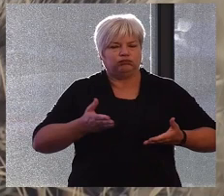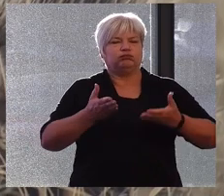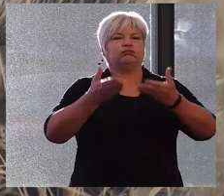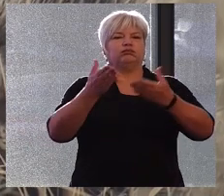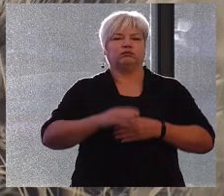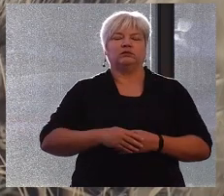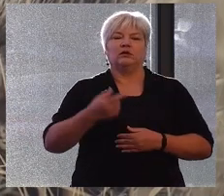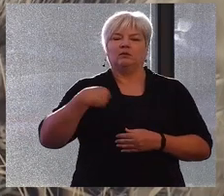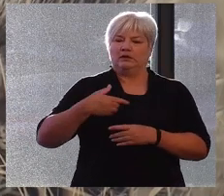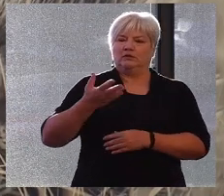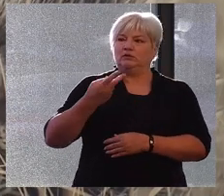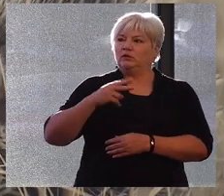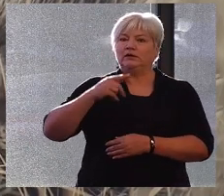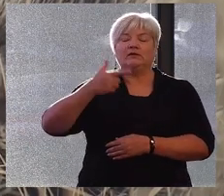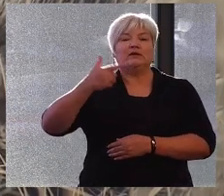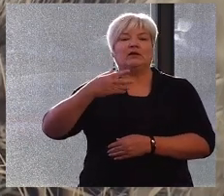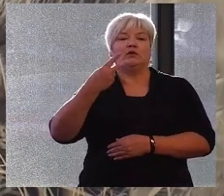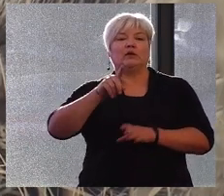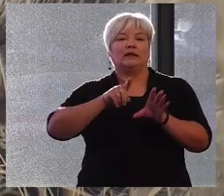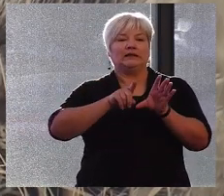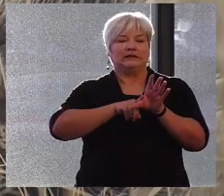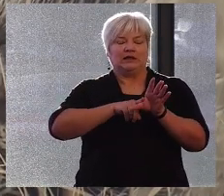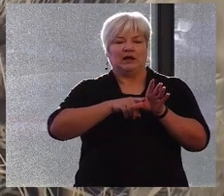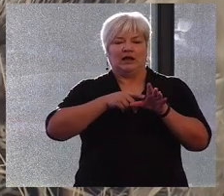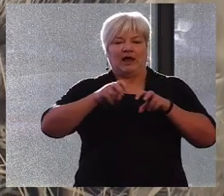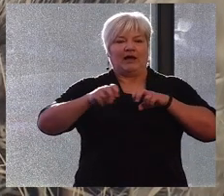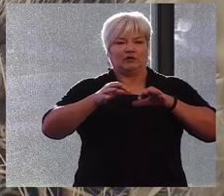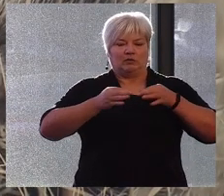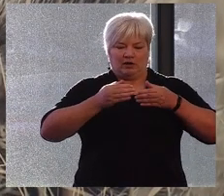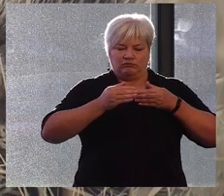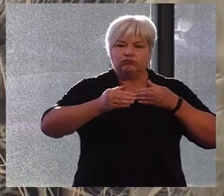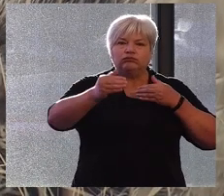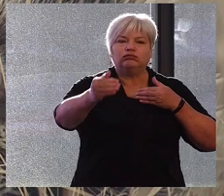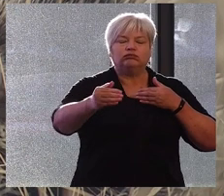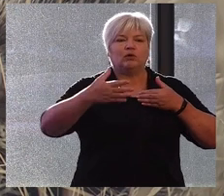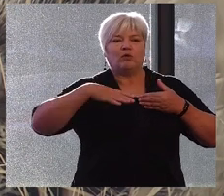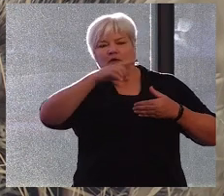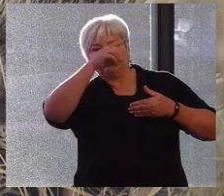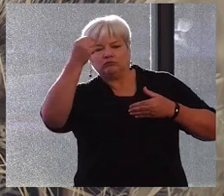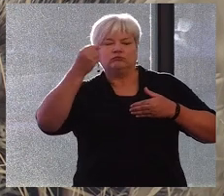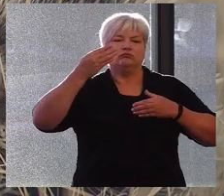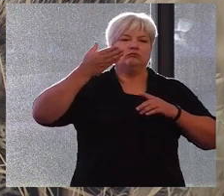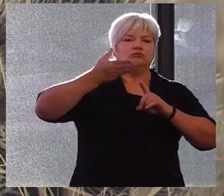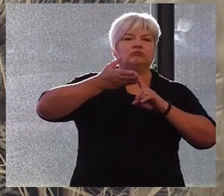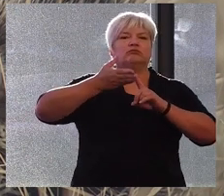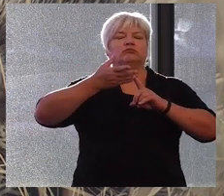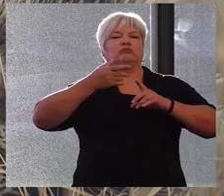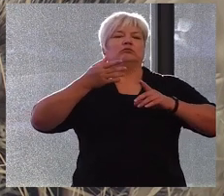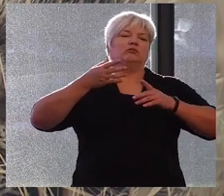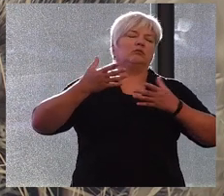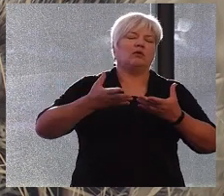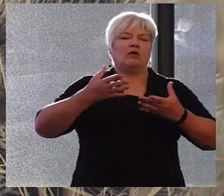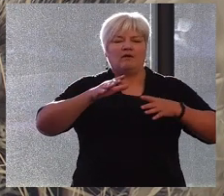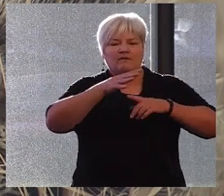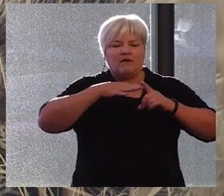20-year action plan launched in 2017, which aims to improve the health and natural environment as well as the health of our communities through their connection